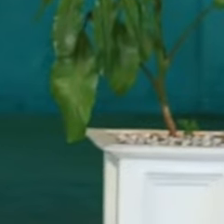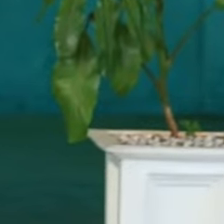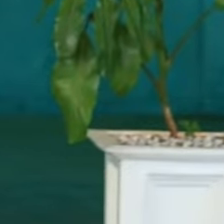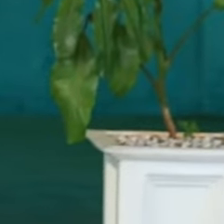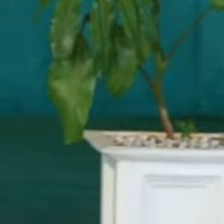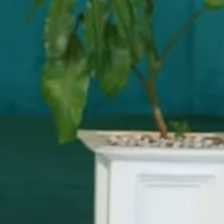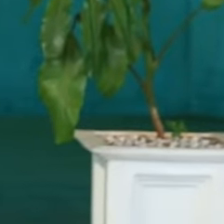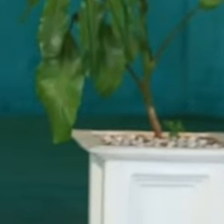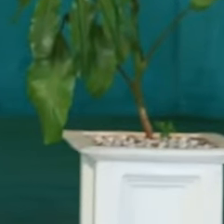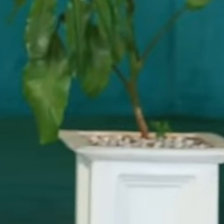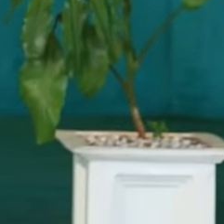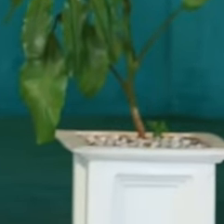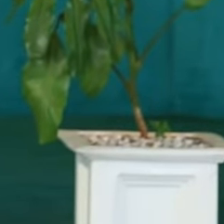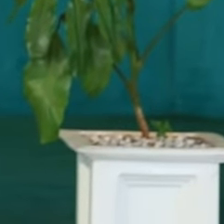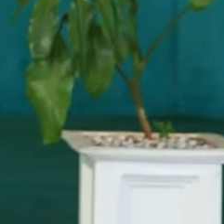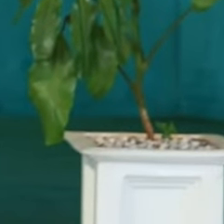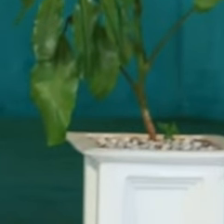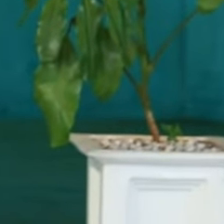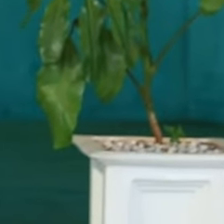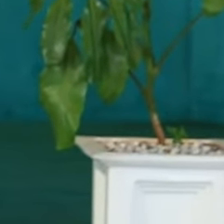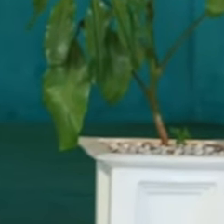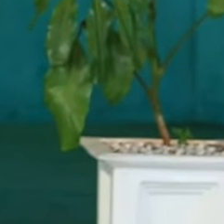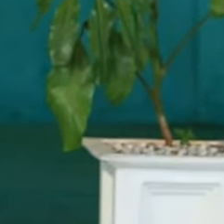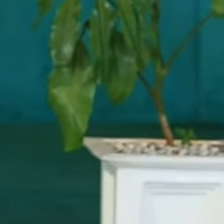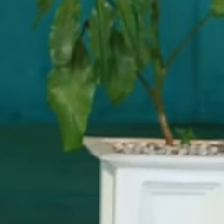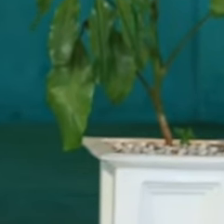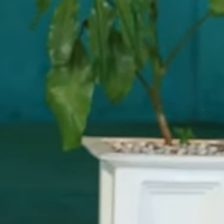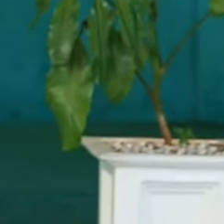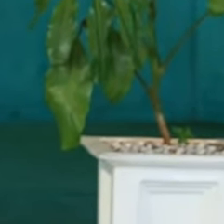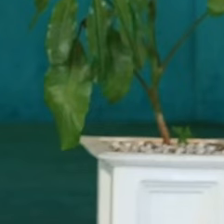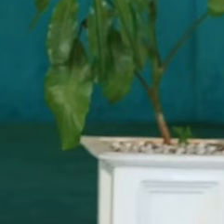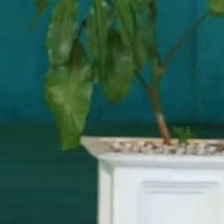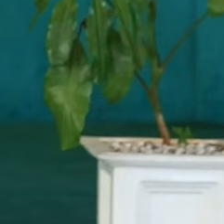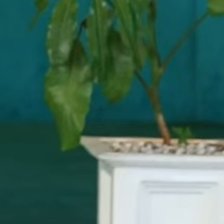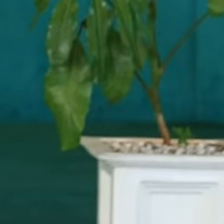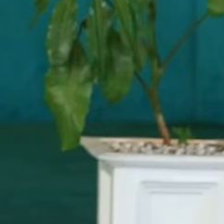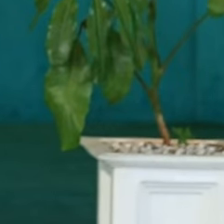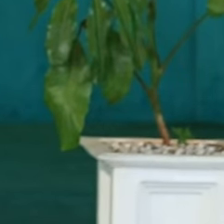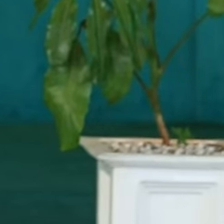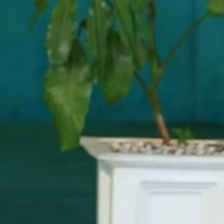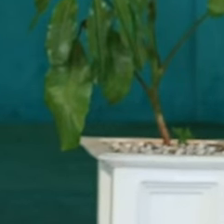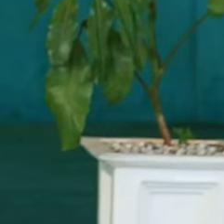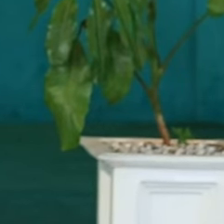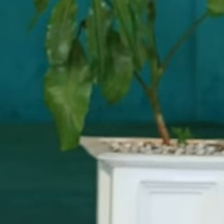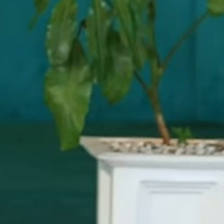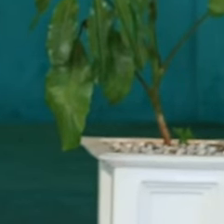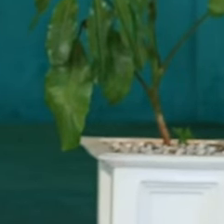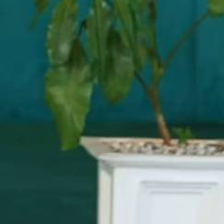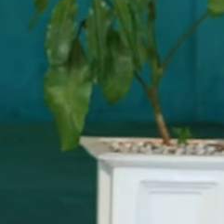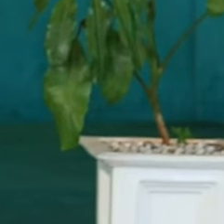so he knows the Greek in which the New Testament was written in. Now, watch this.